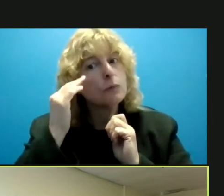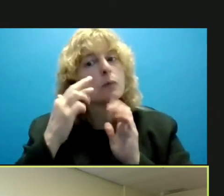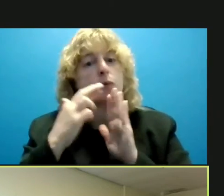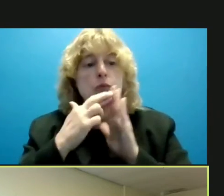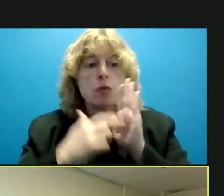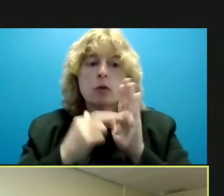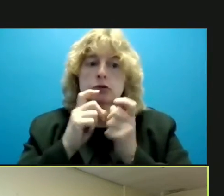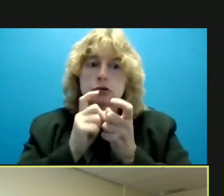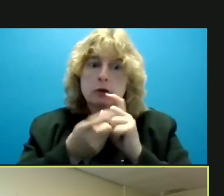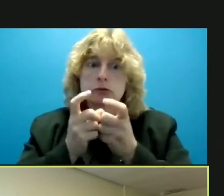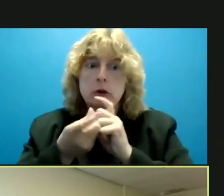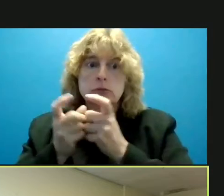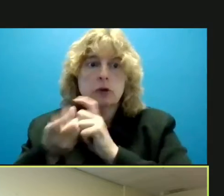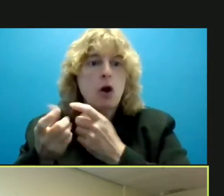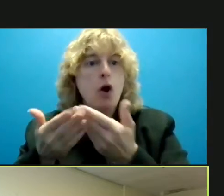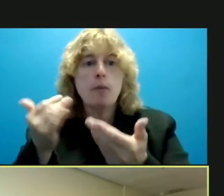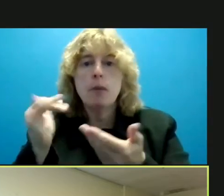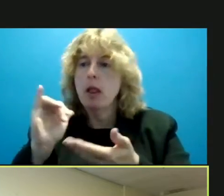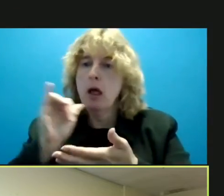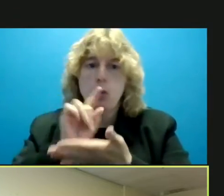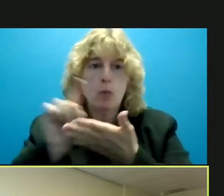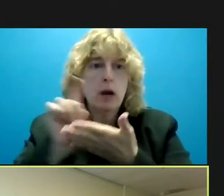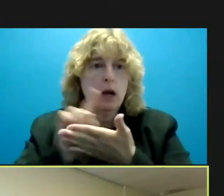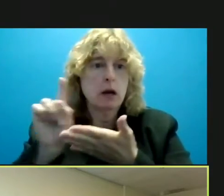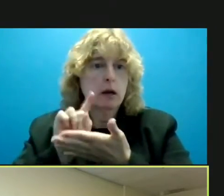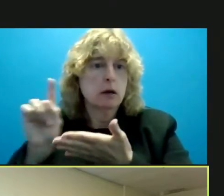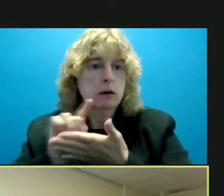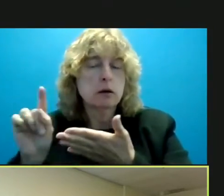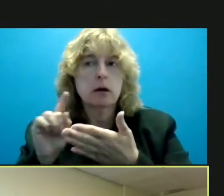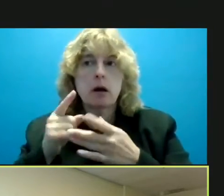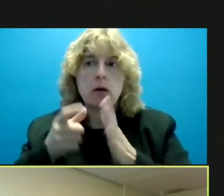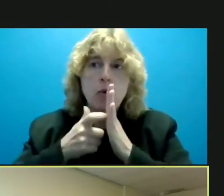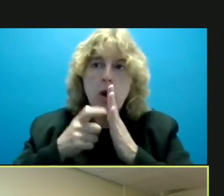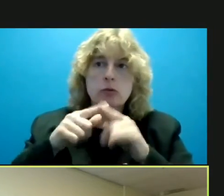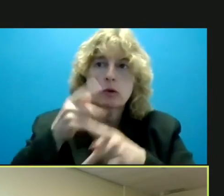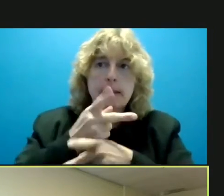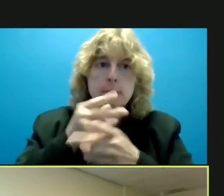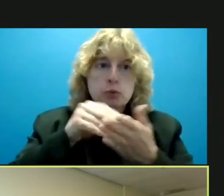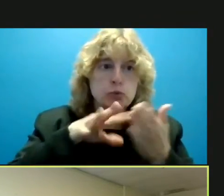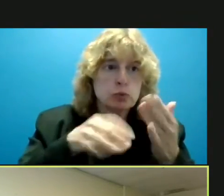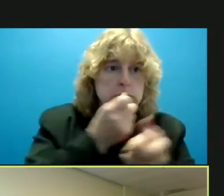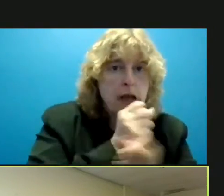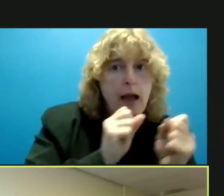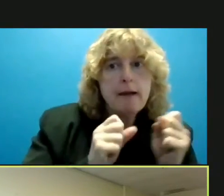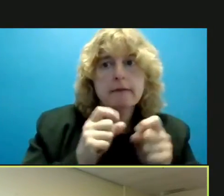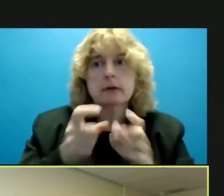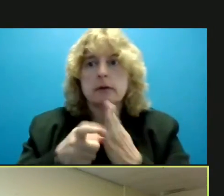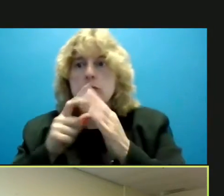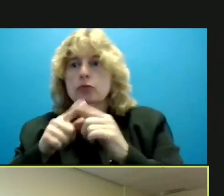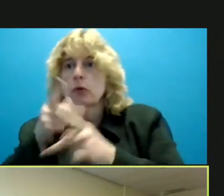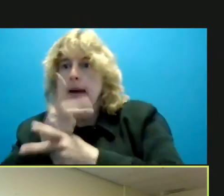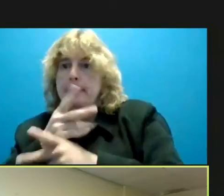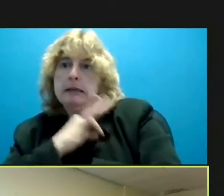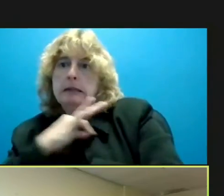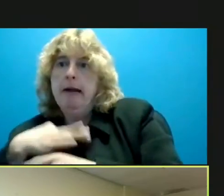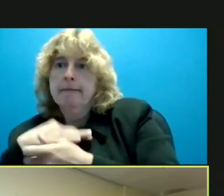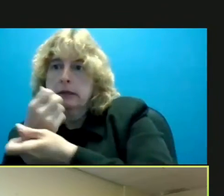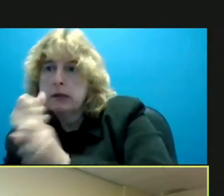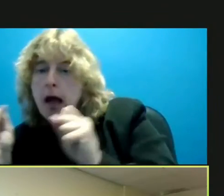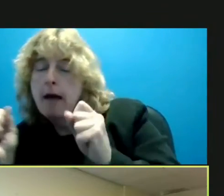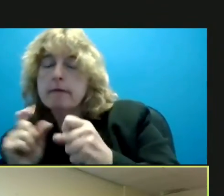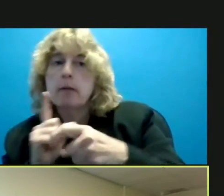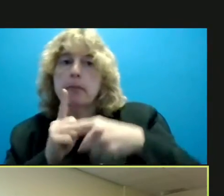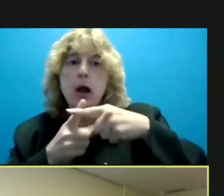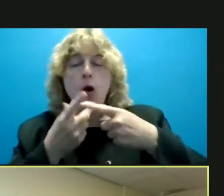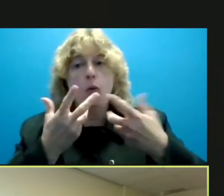regards to the requirements to keep students safe, keep staff safe, and to provide an educational program for